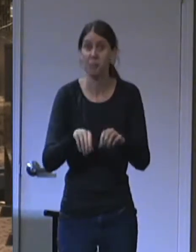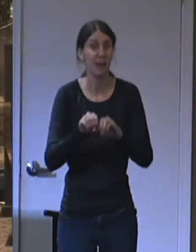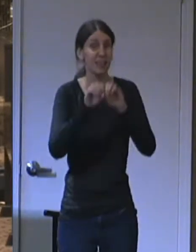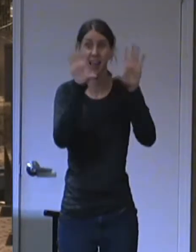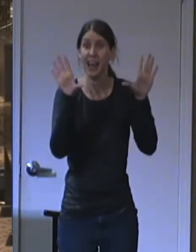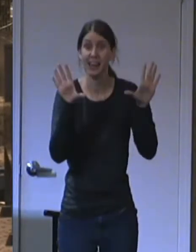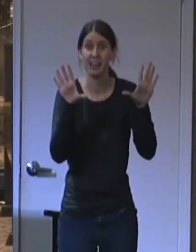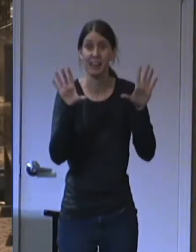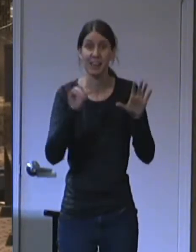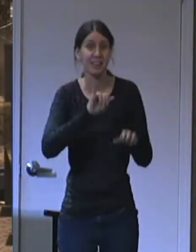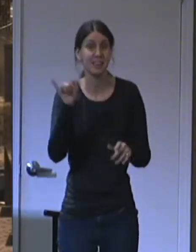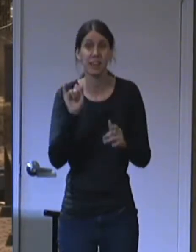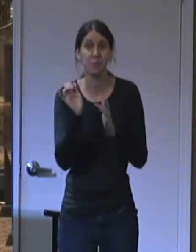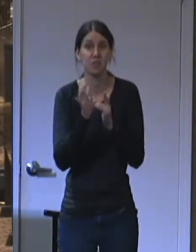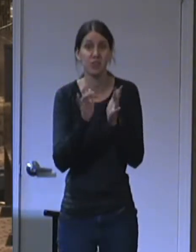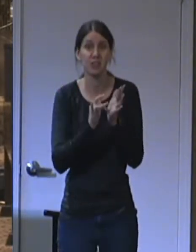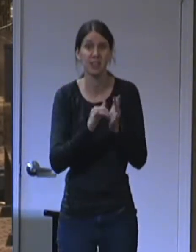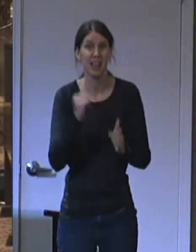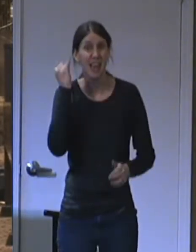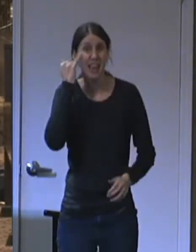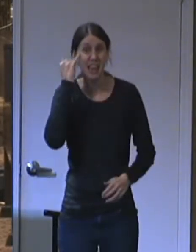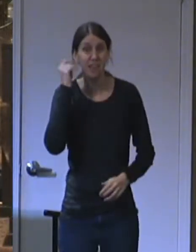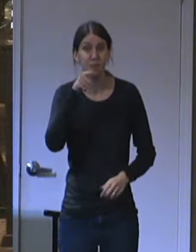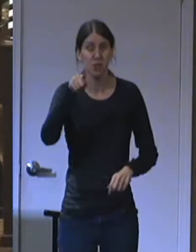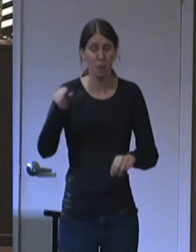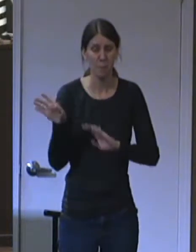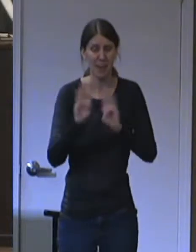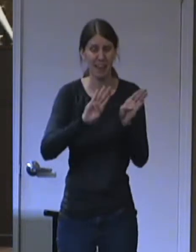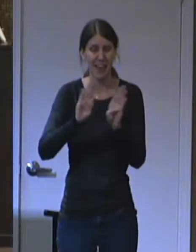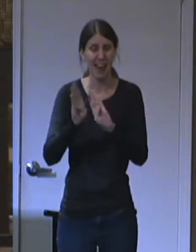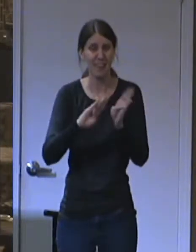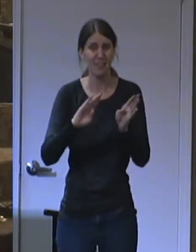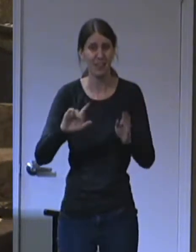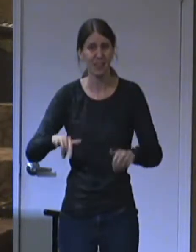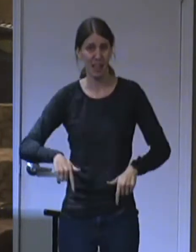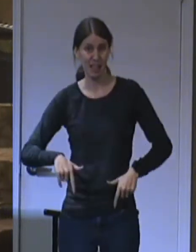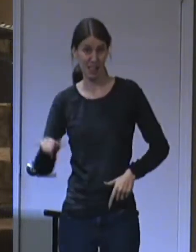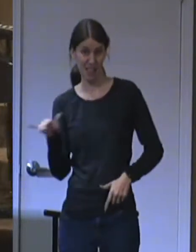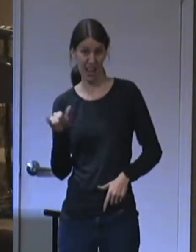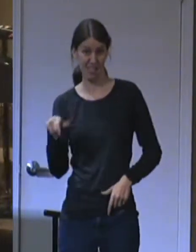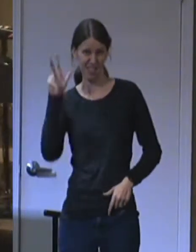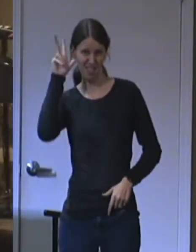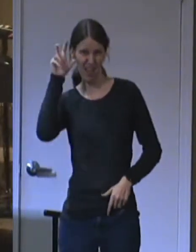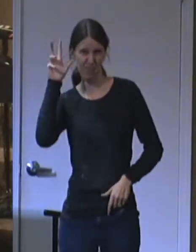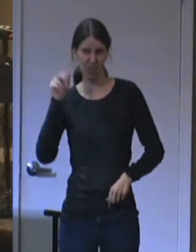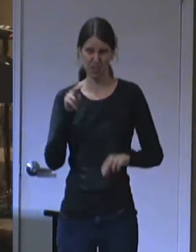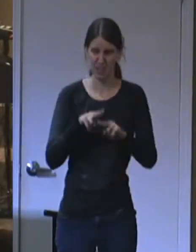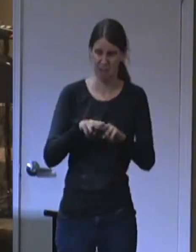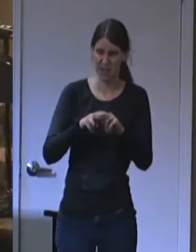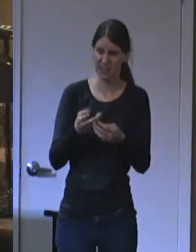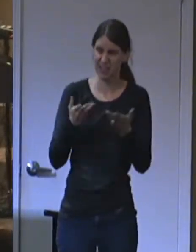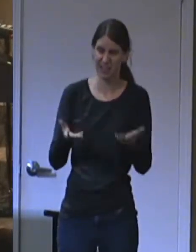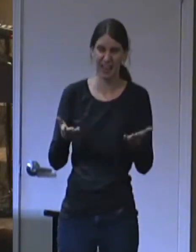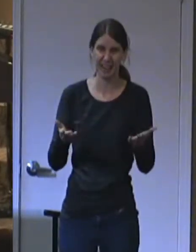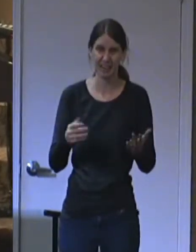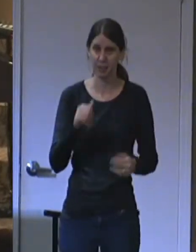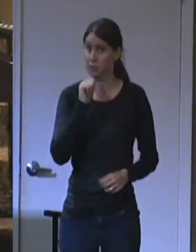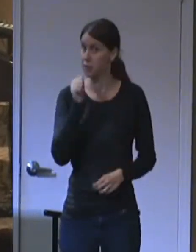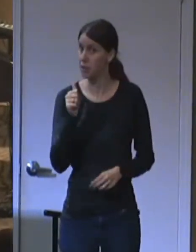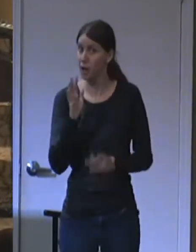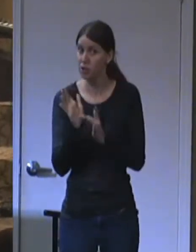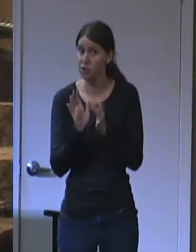like Jesus in this world if you're living like the devil, if you're living trusting in everything else but Jesus.